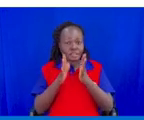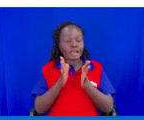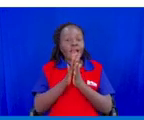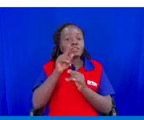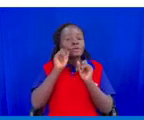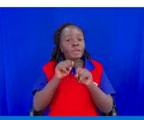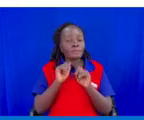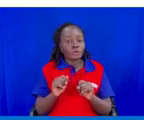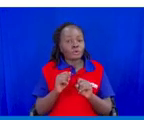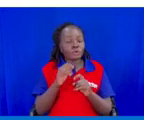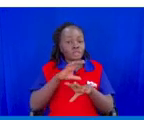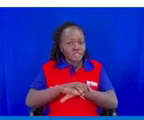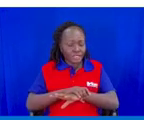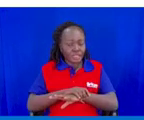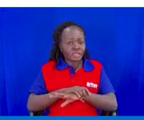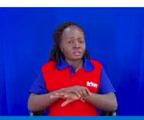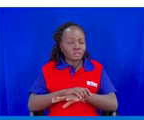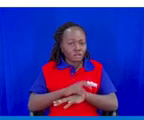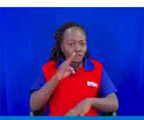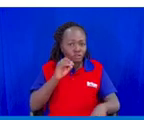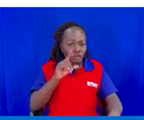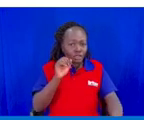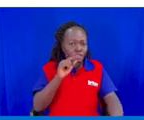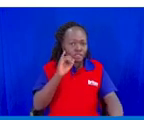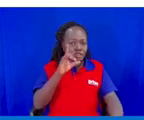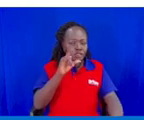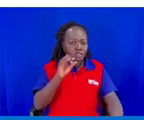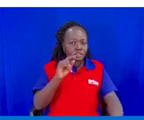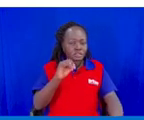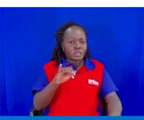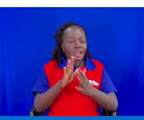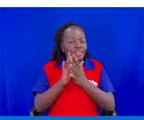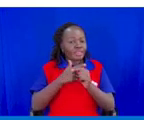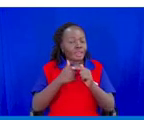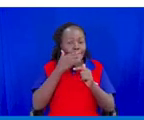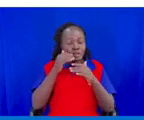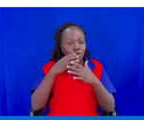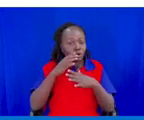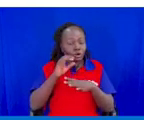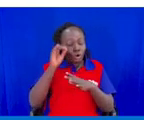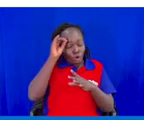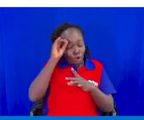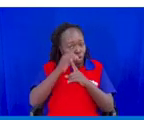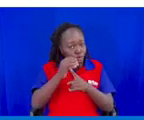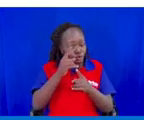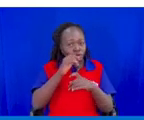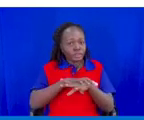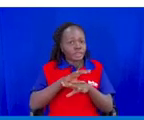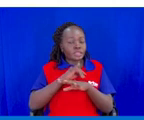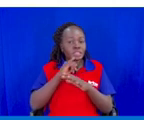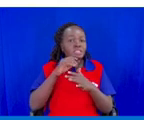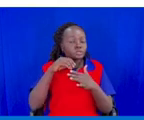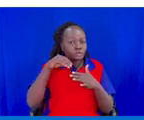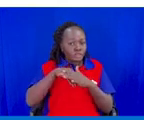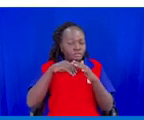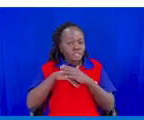take on volatility, then the best option you've got is to invest in the equity asset class, or